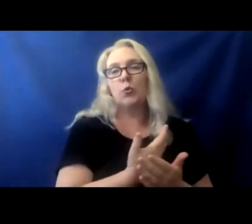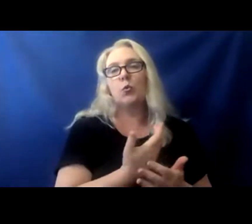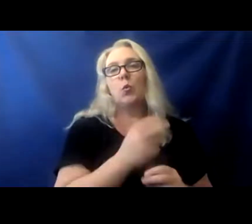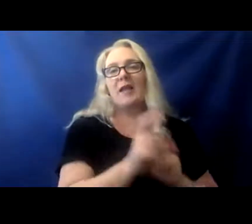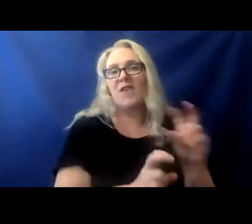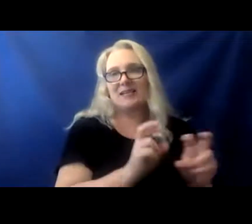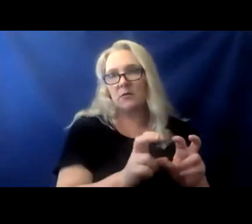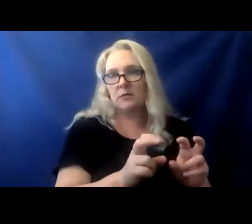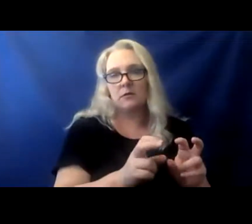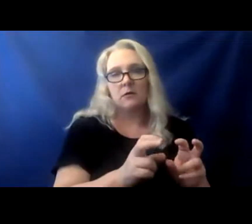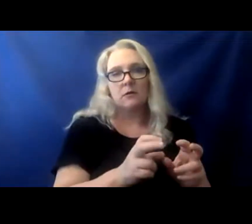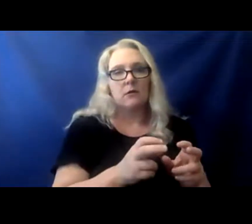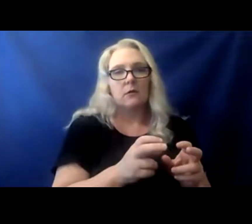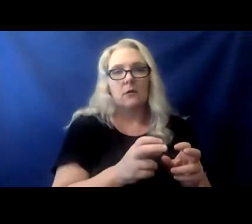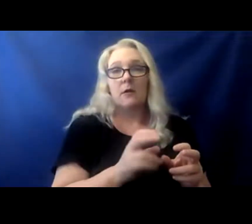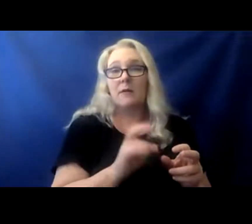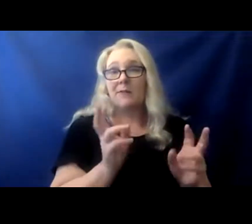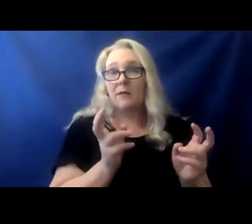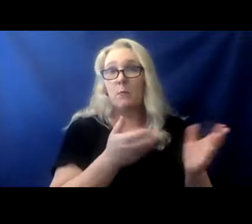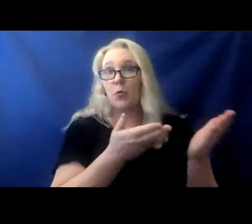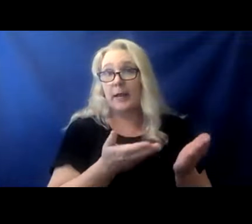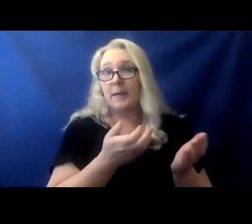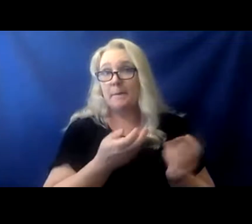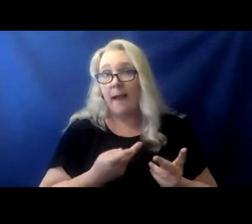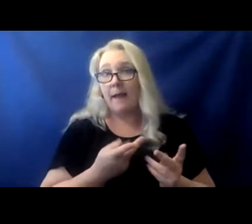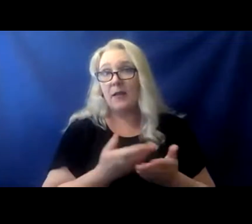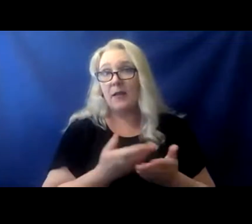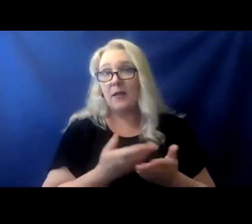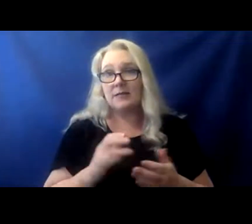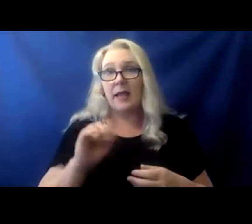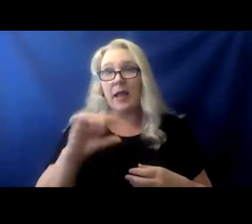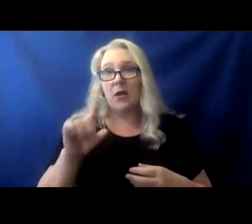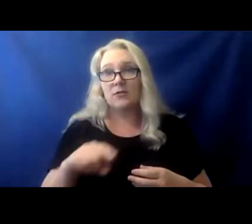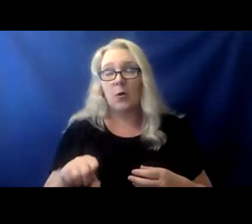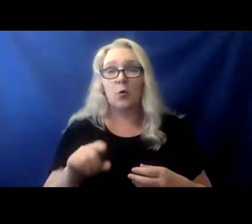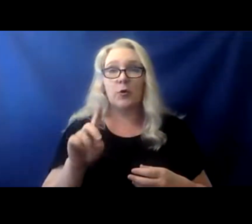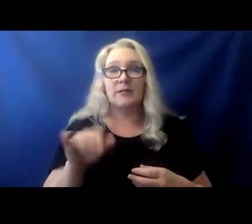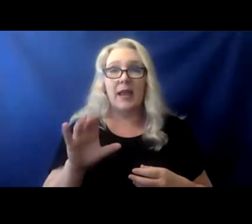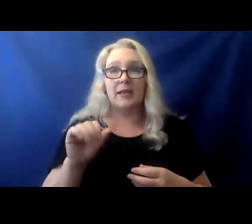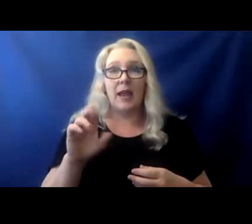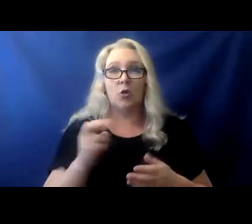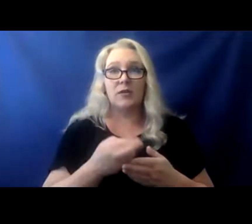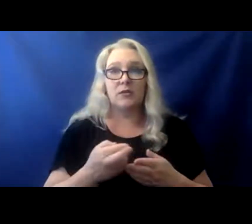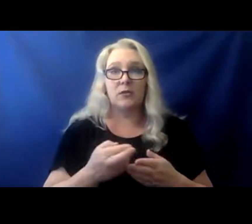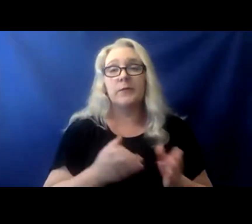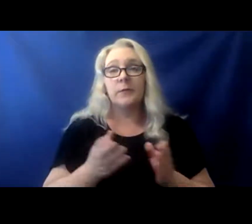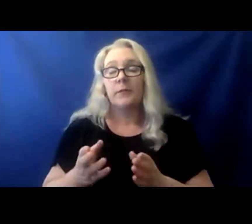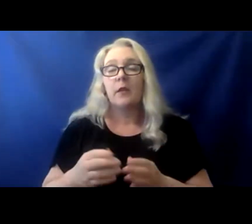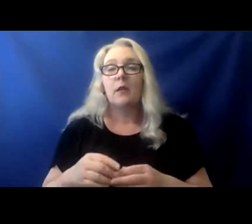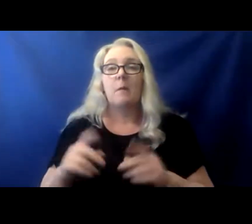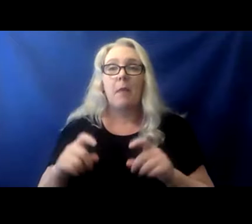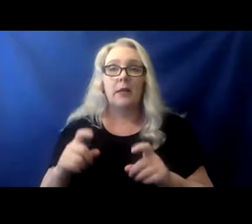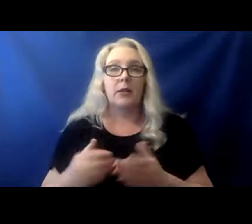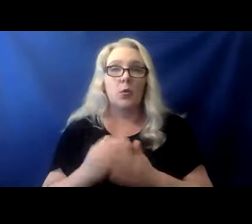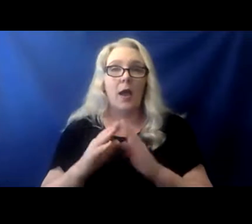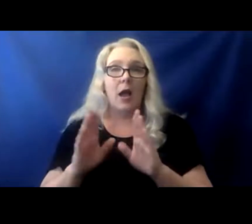investments ranging from bringing back things like Alzheimer's daycare resource centers to piloting a new housing model, adult